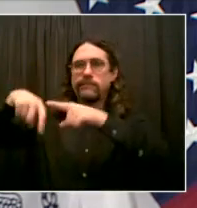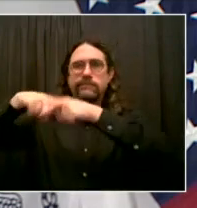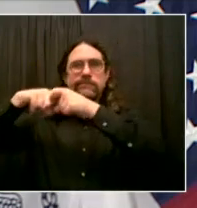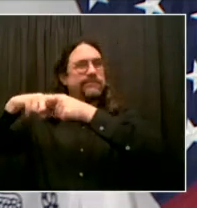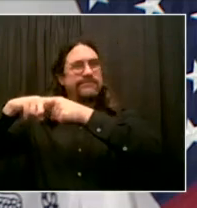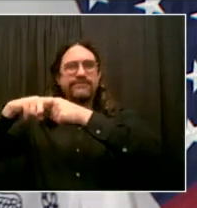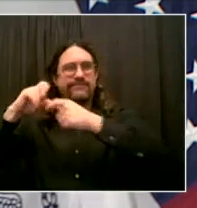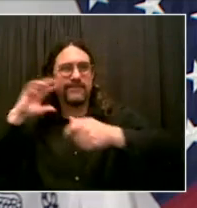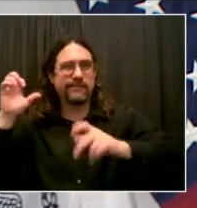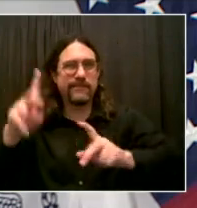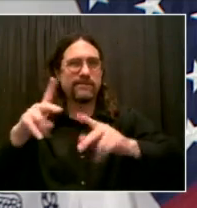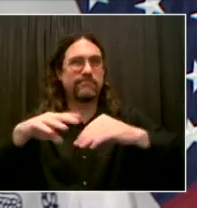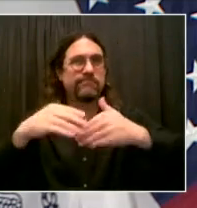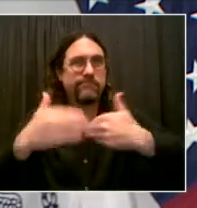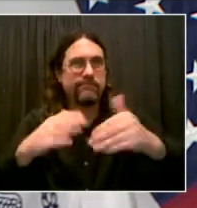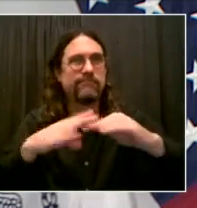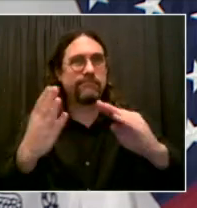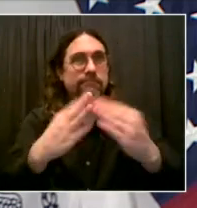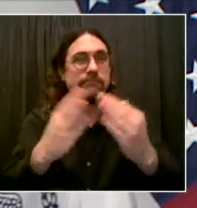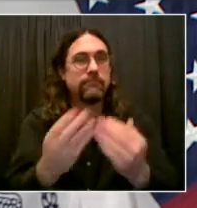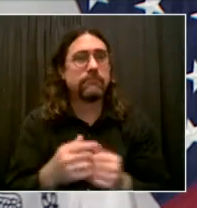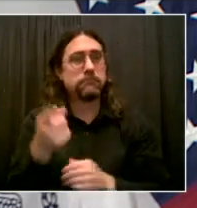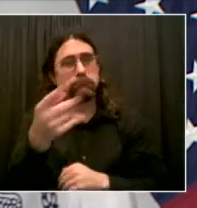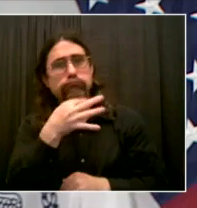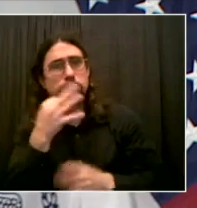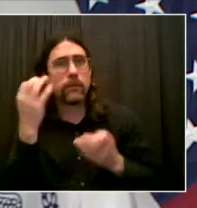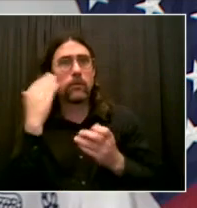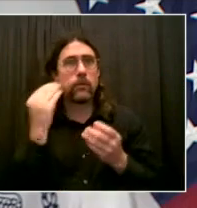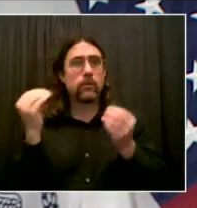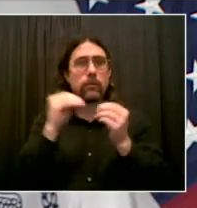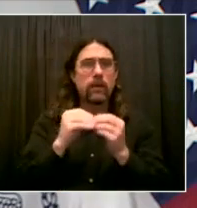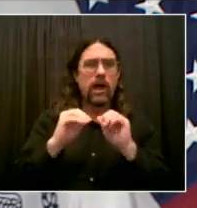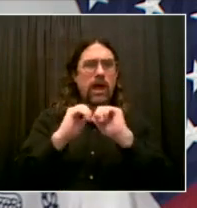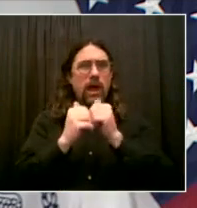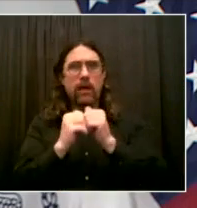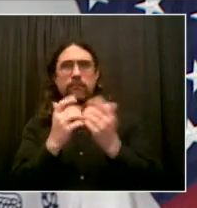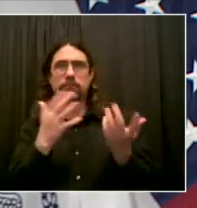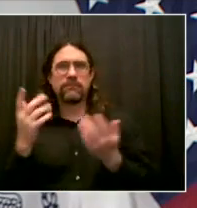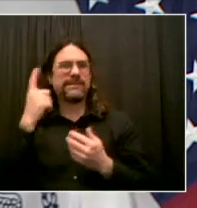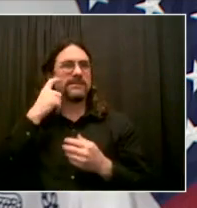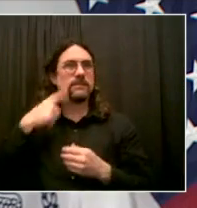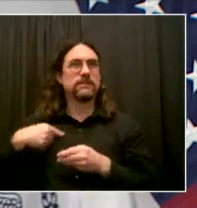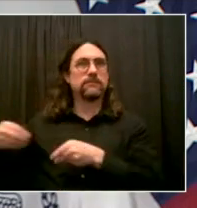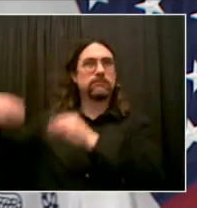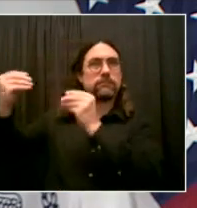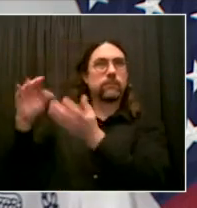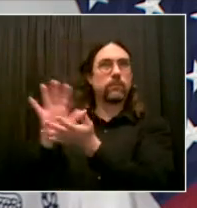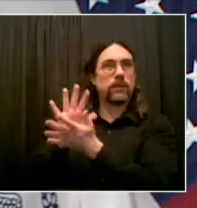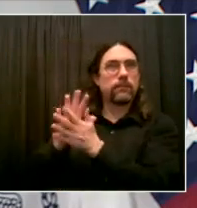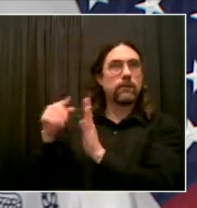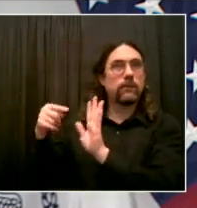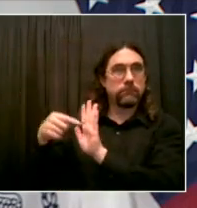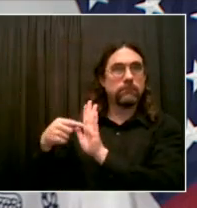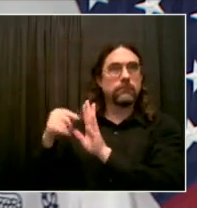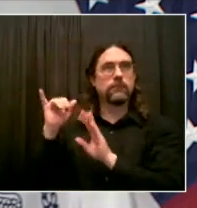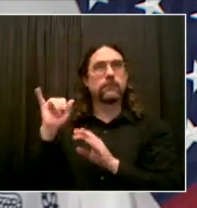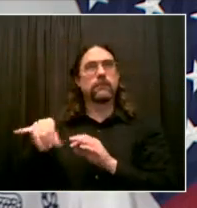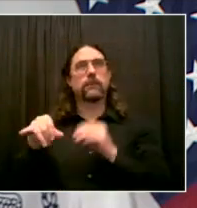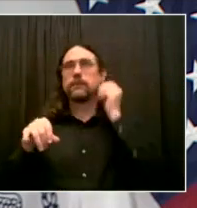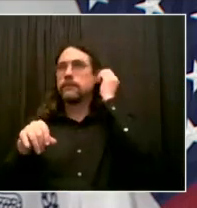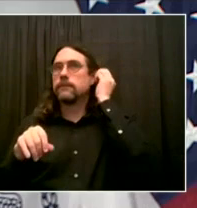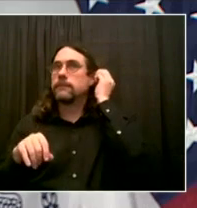nyc.gov/return to office. Available for you to see all the work that's gone into this, the screenings that are being